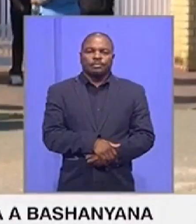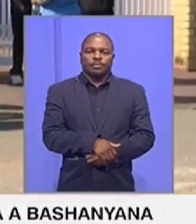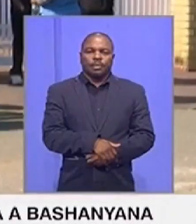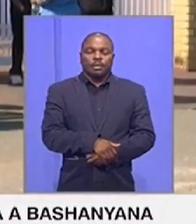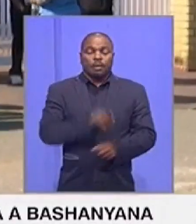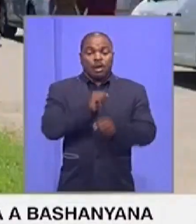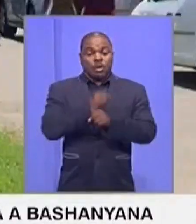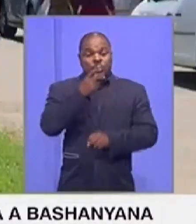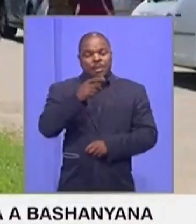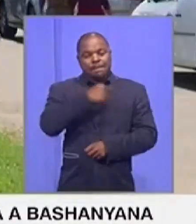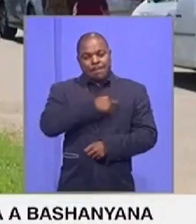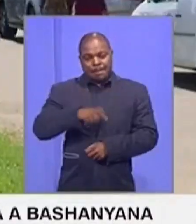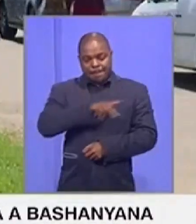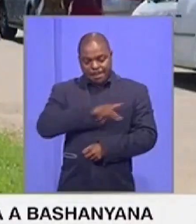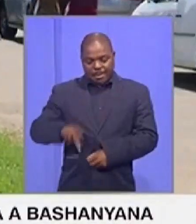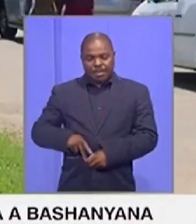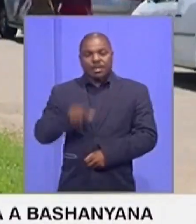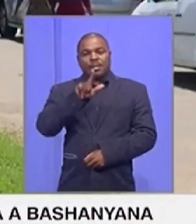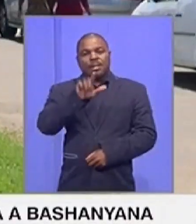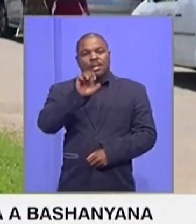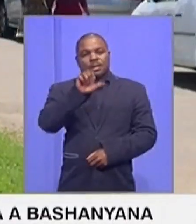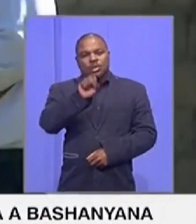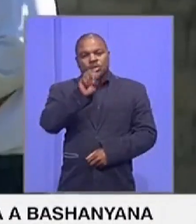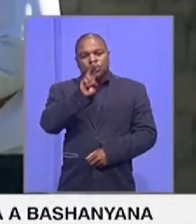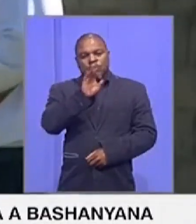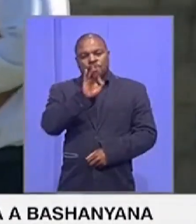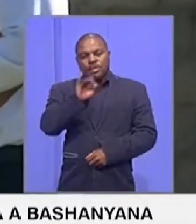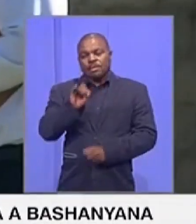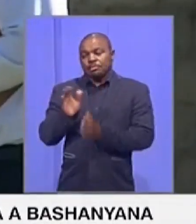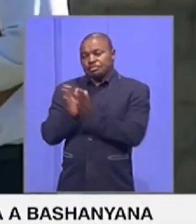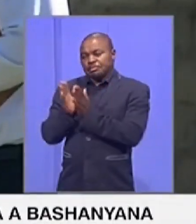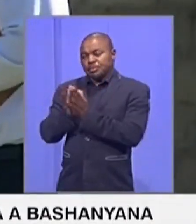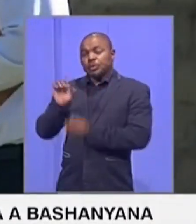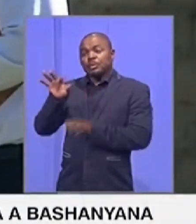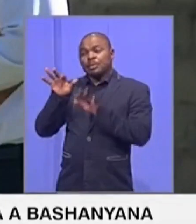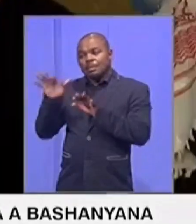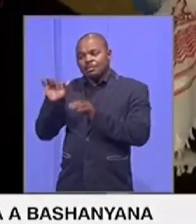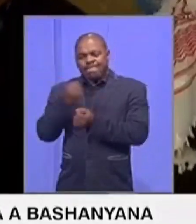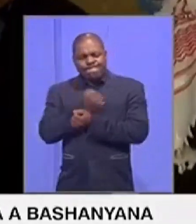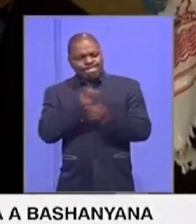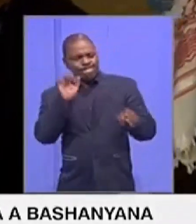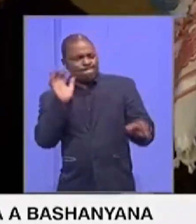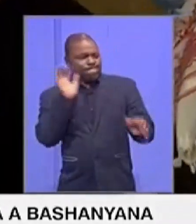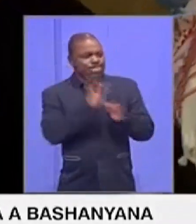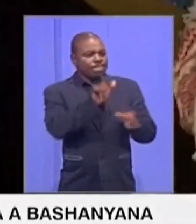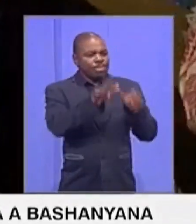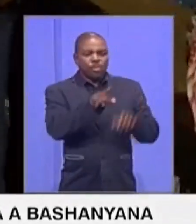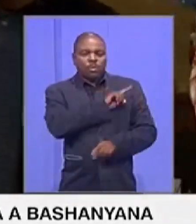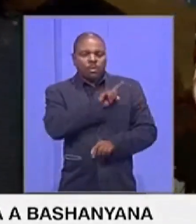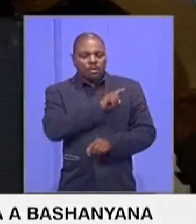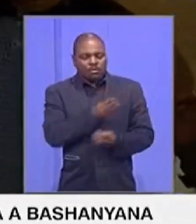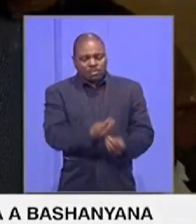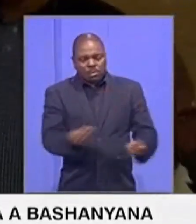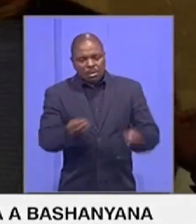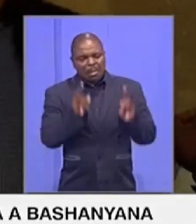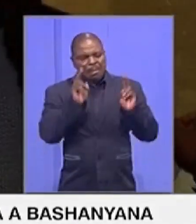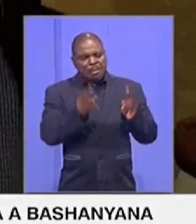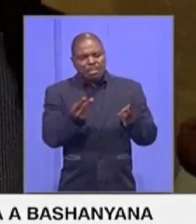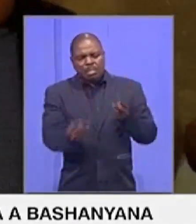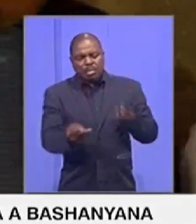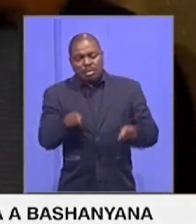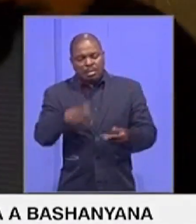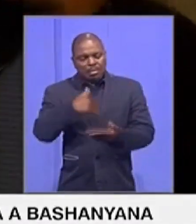Tona kholo ya Gauteng Panyeza Lesufi e ipileditse ho baahi ba Soweto ho se nkele molao matsohong ka mora ho fumanwa ha ditopo tse pedi tse retlilweng tsa